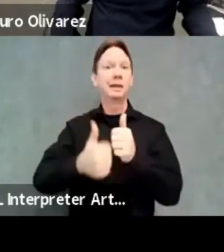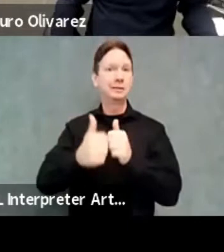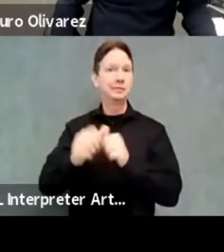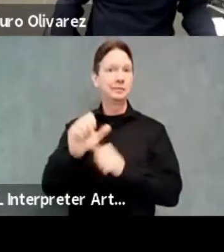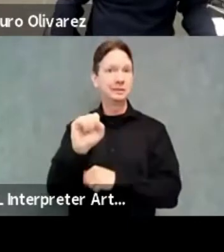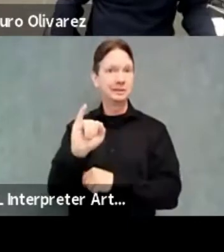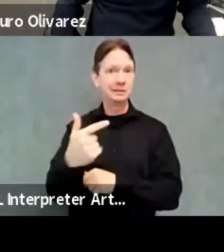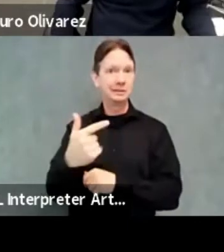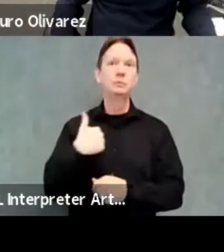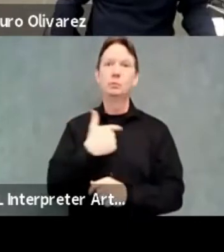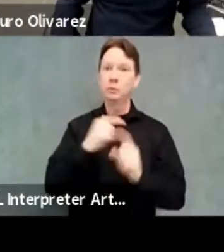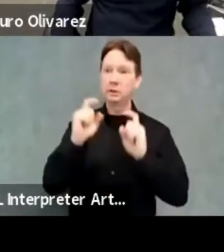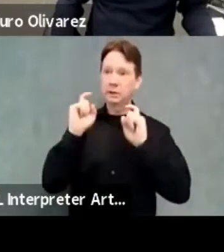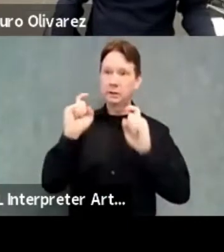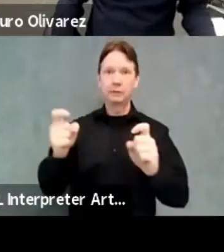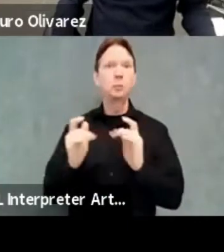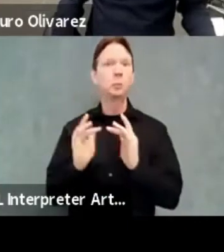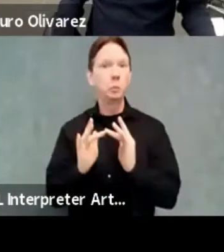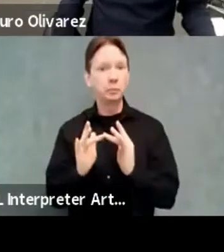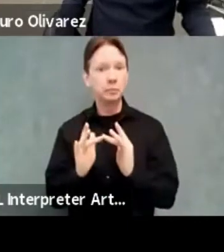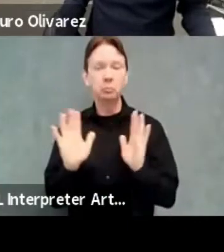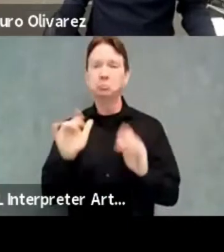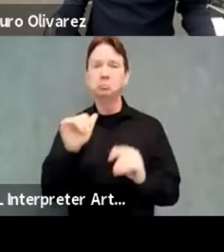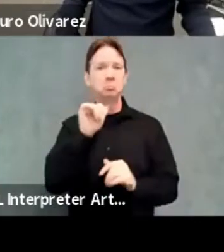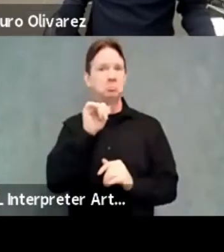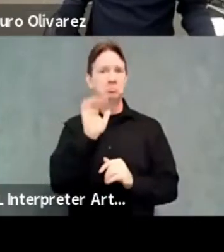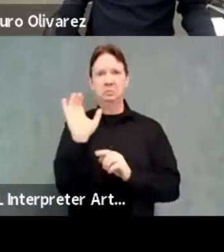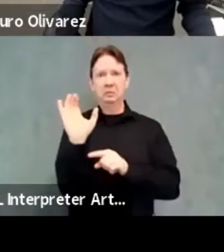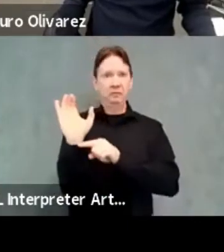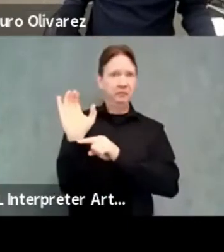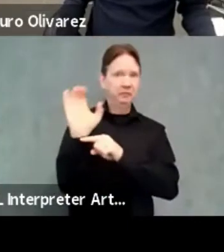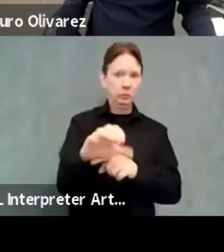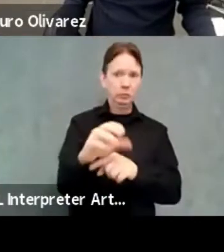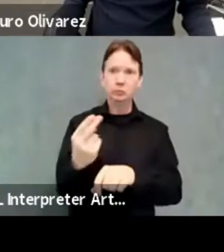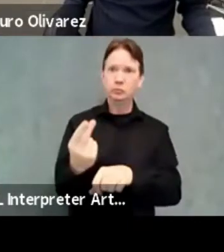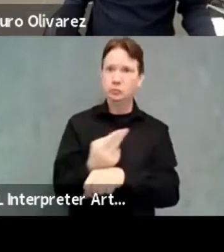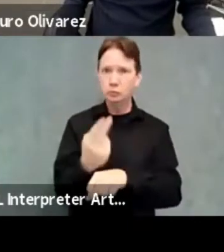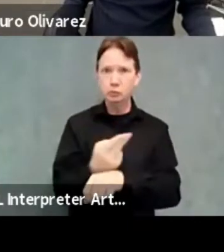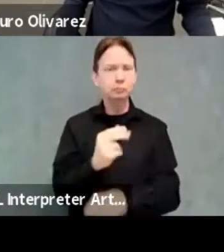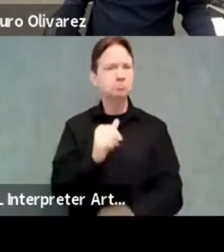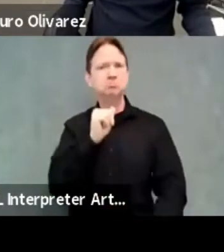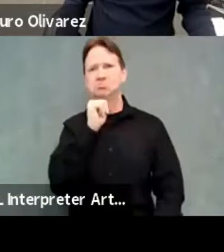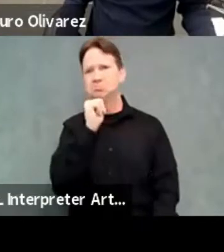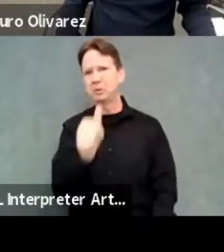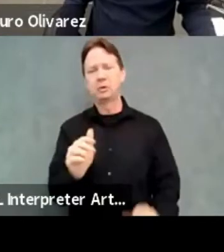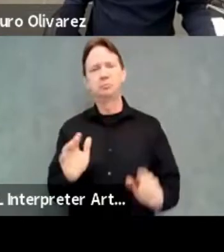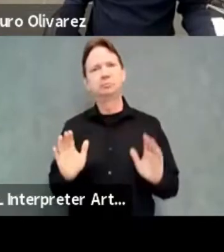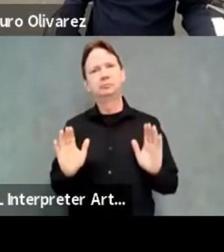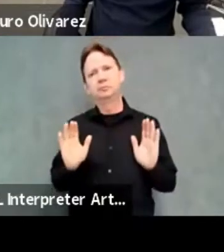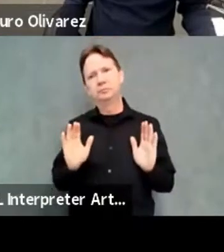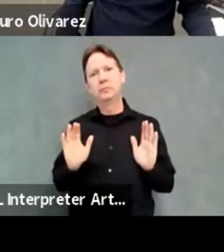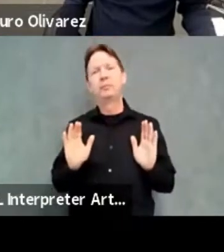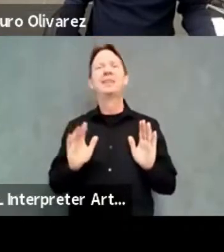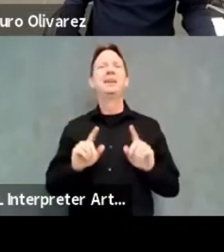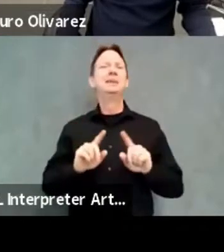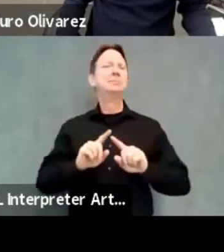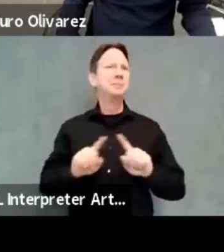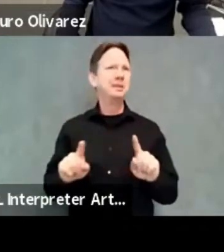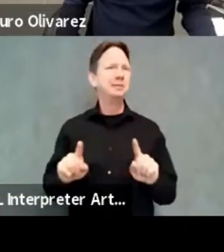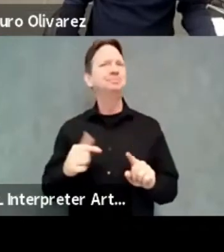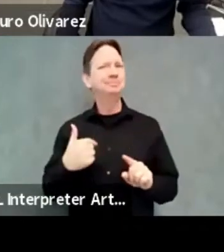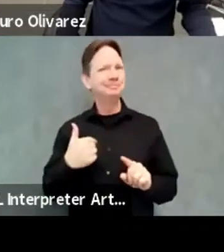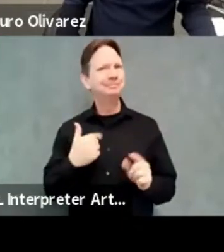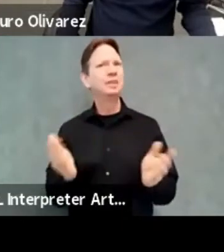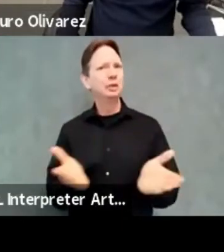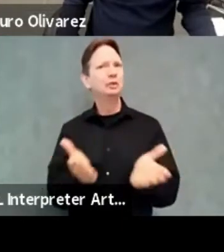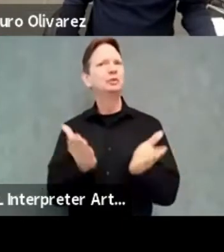on your own off the platform. I do encourage you to use the option, even though it's probably not the most glamorous and high tech, but to use the